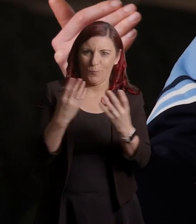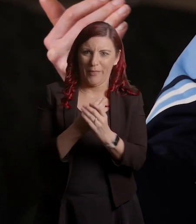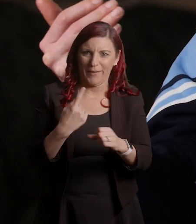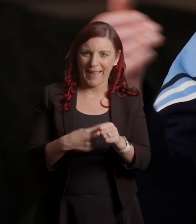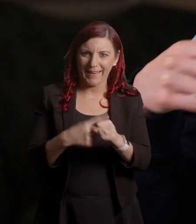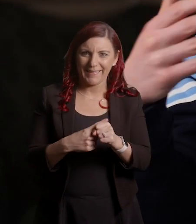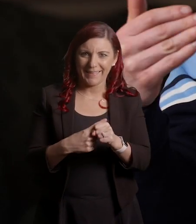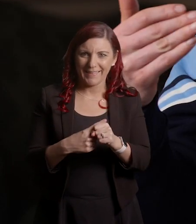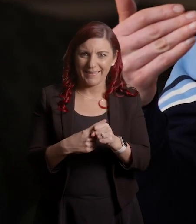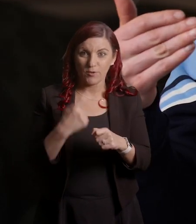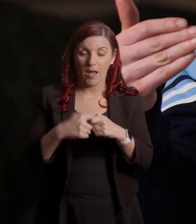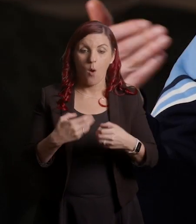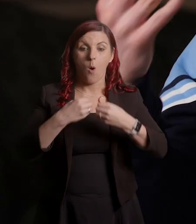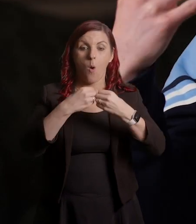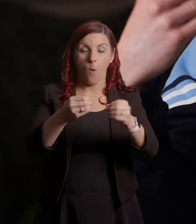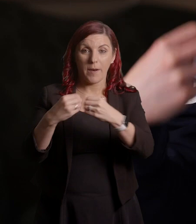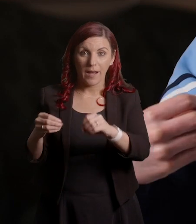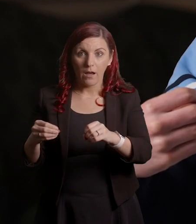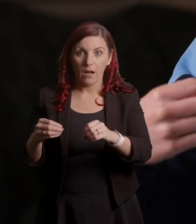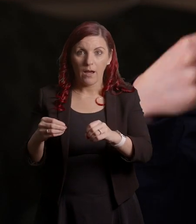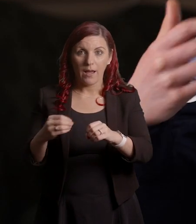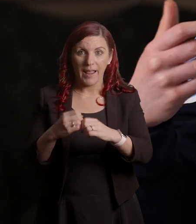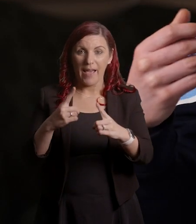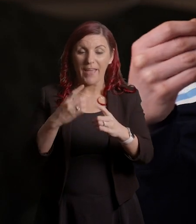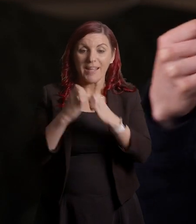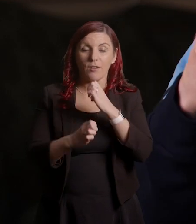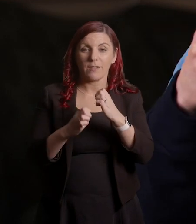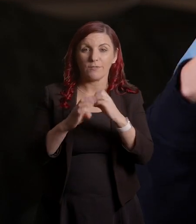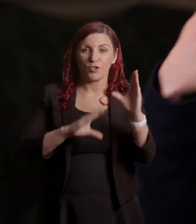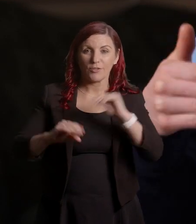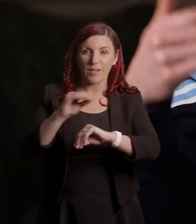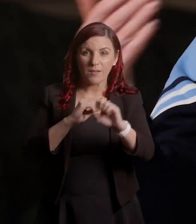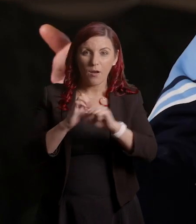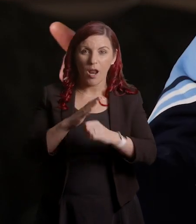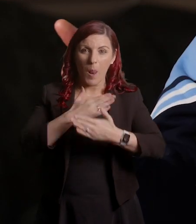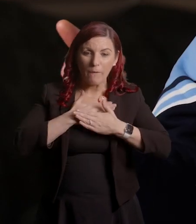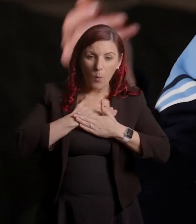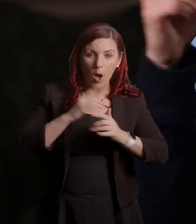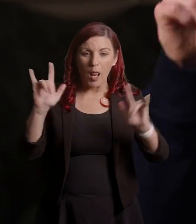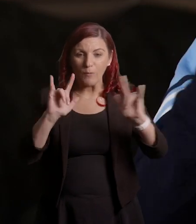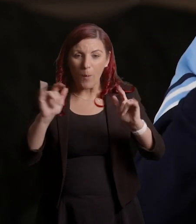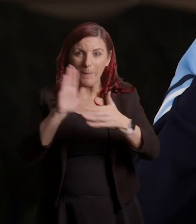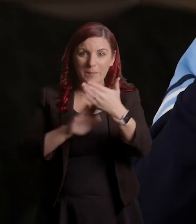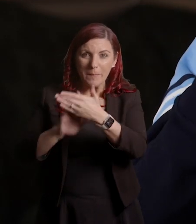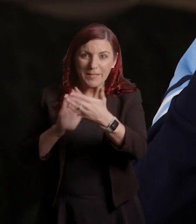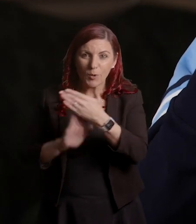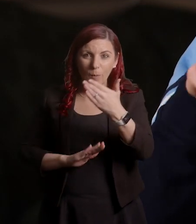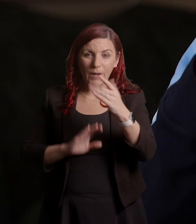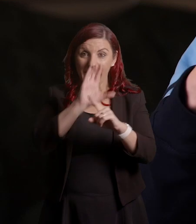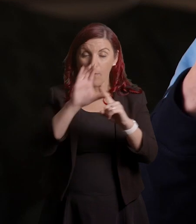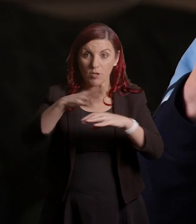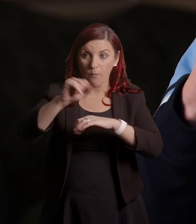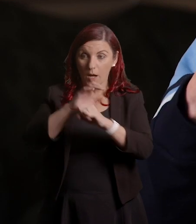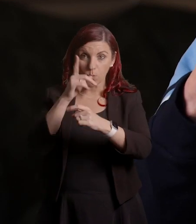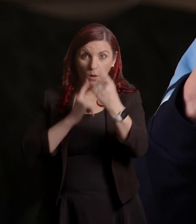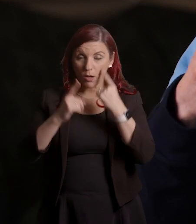And when it finished, everyone was crying. Our group chat was just, you know, I love you, I miss you. A few cameras were turned off